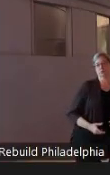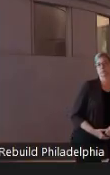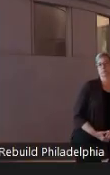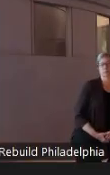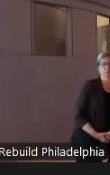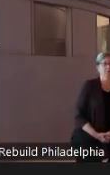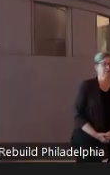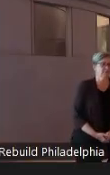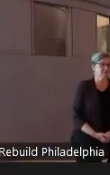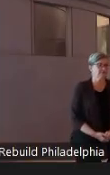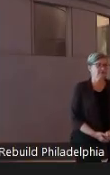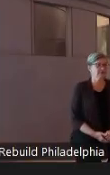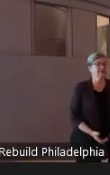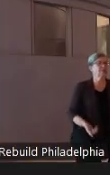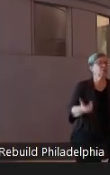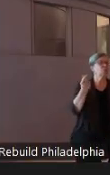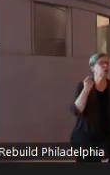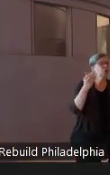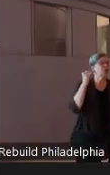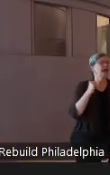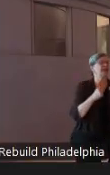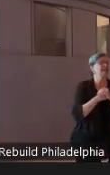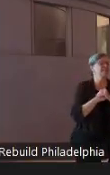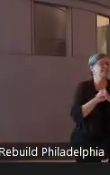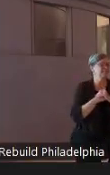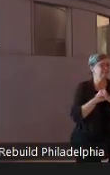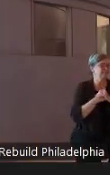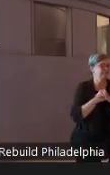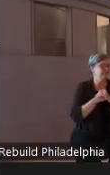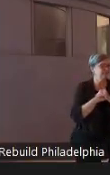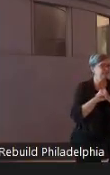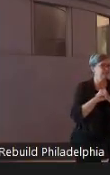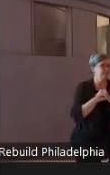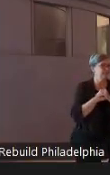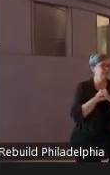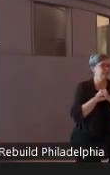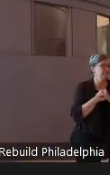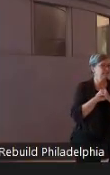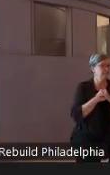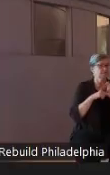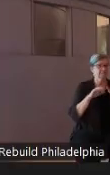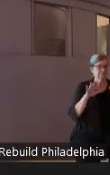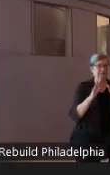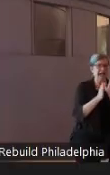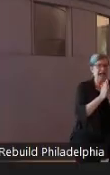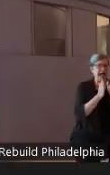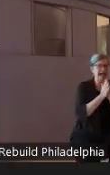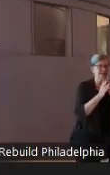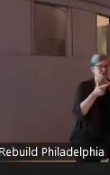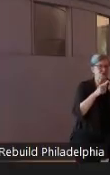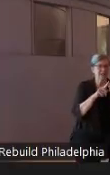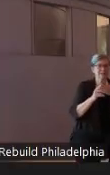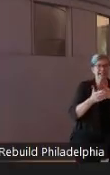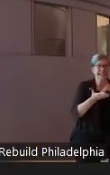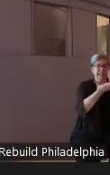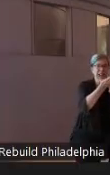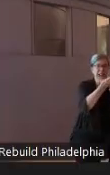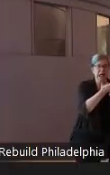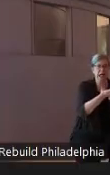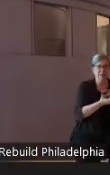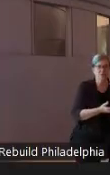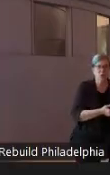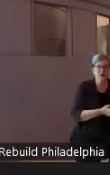In terms of next steps, let's talk about that. So please ask friends to sign up for